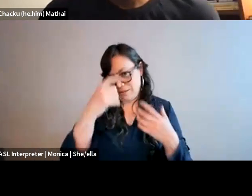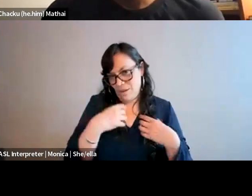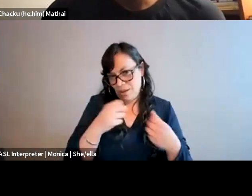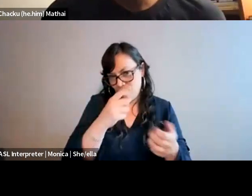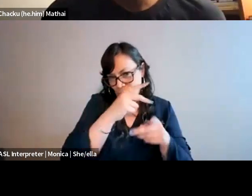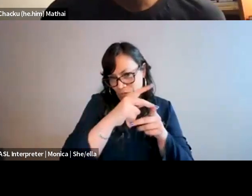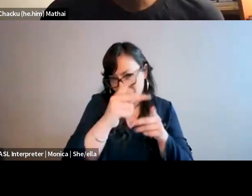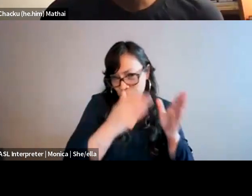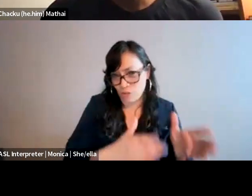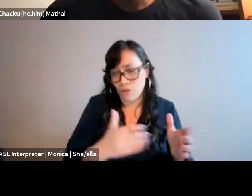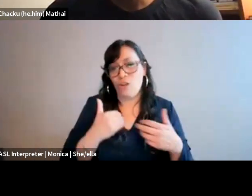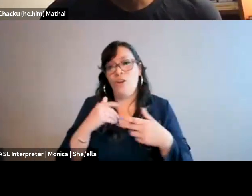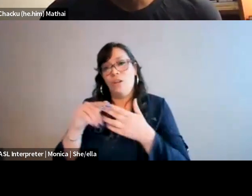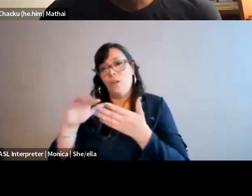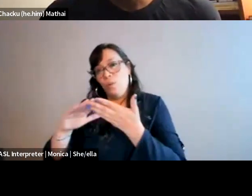a community-based